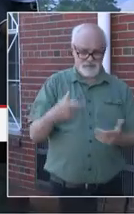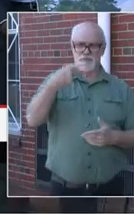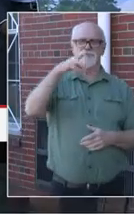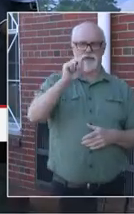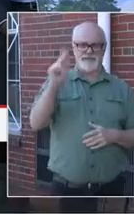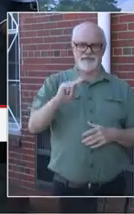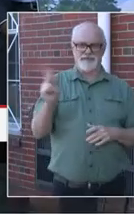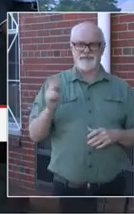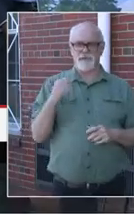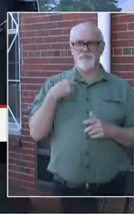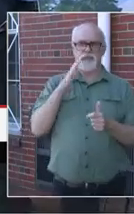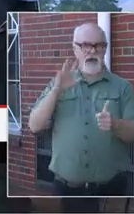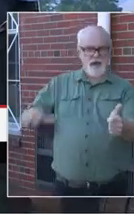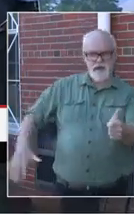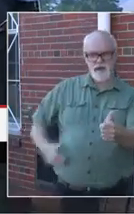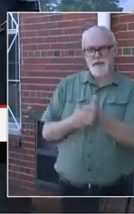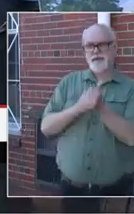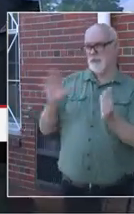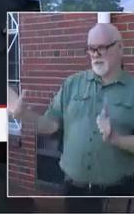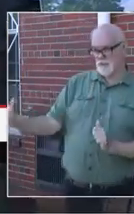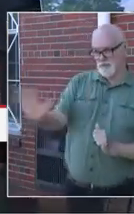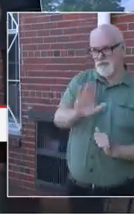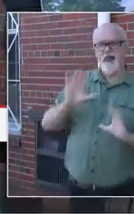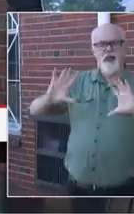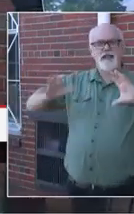new playground.